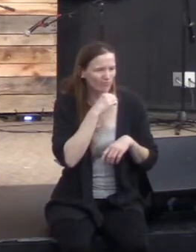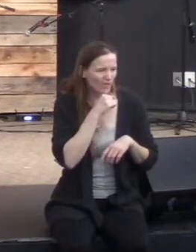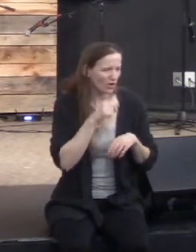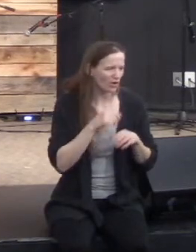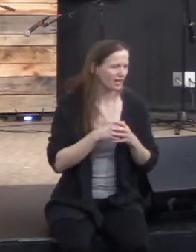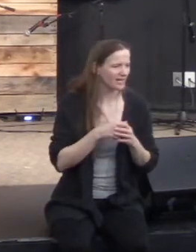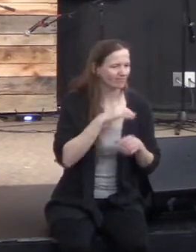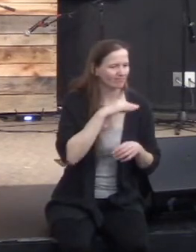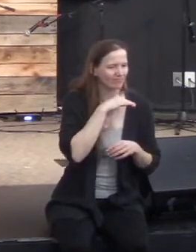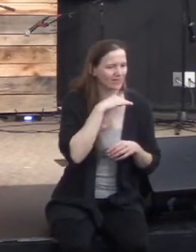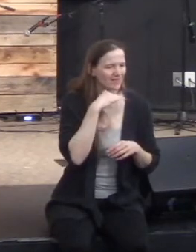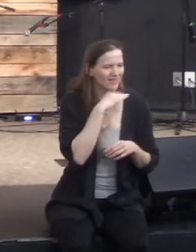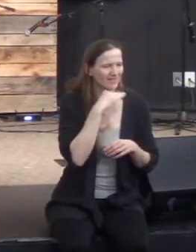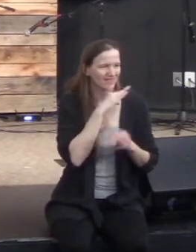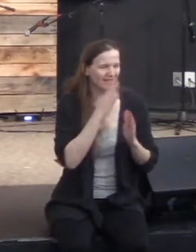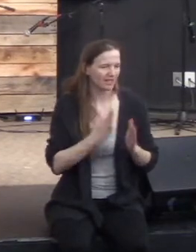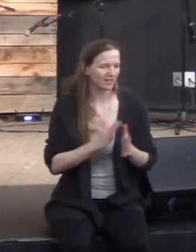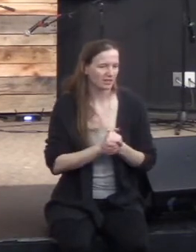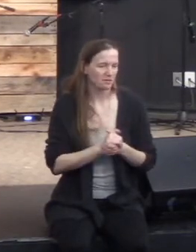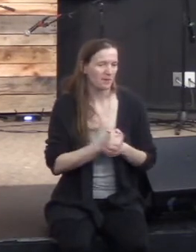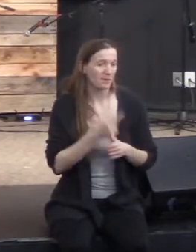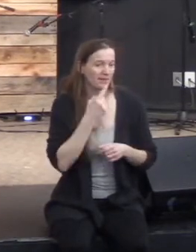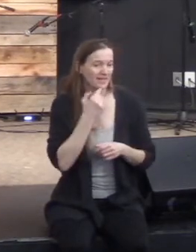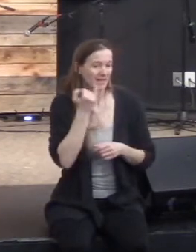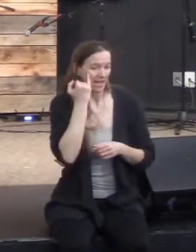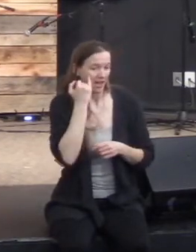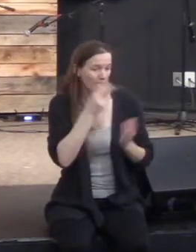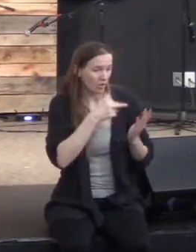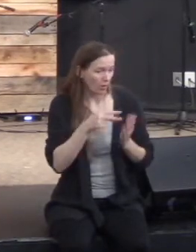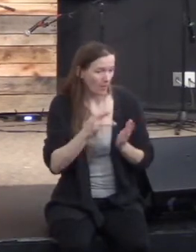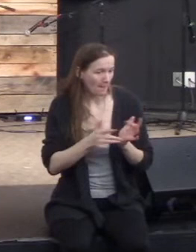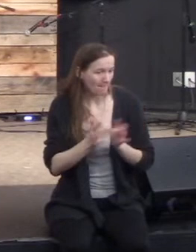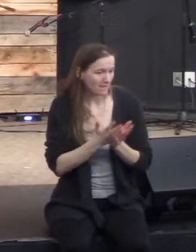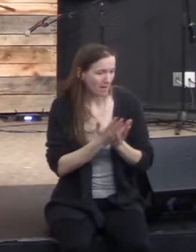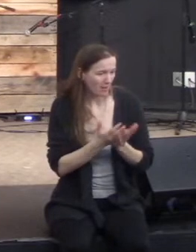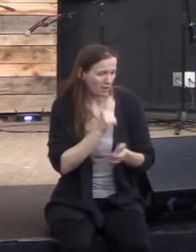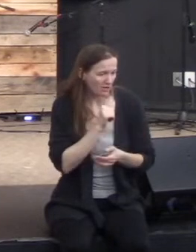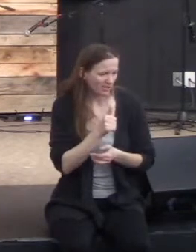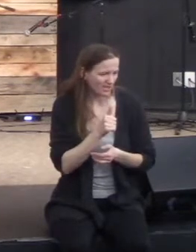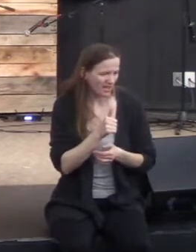your Bible and aren't bugged a little bit, you're probably not reading it correctly.